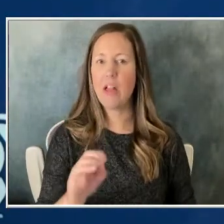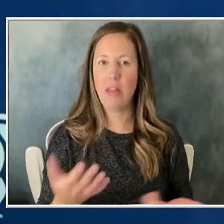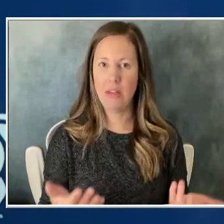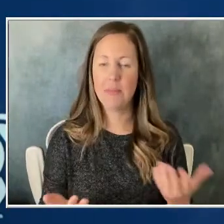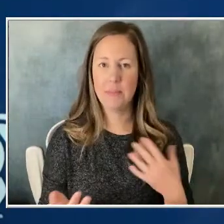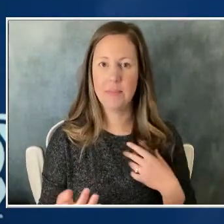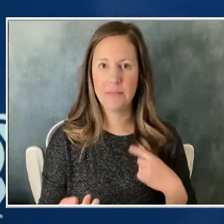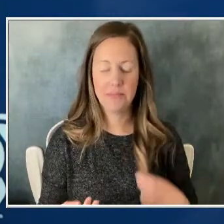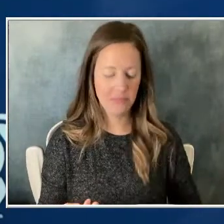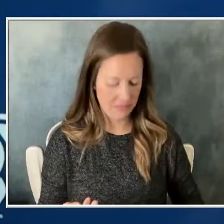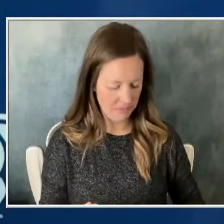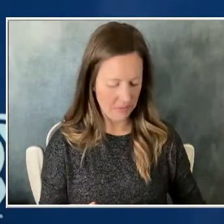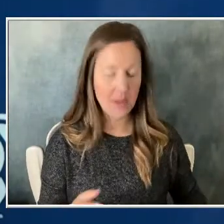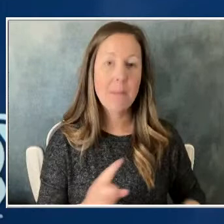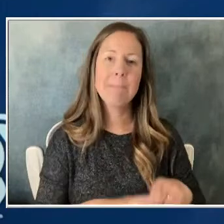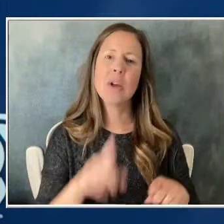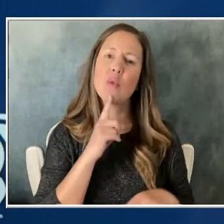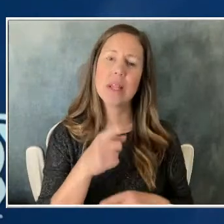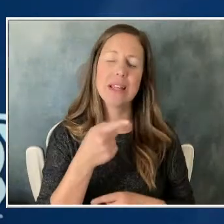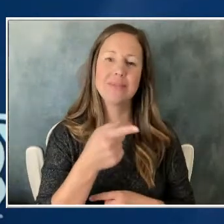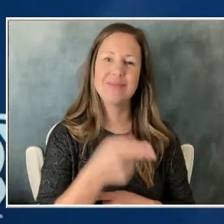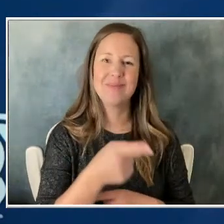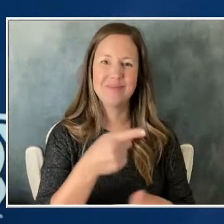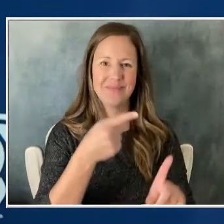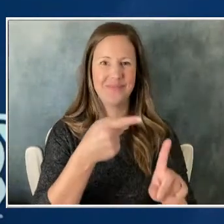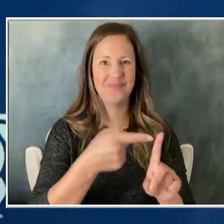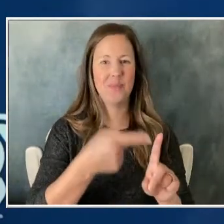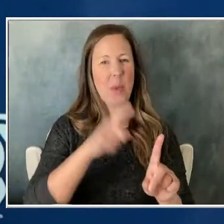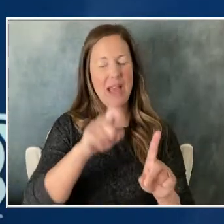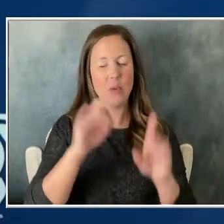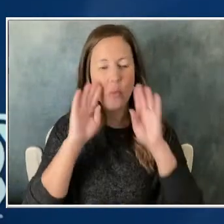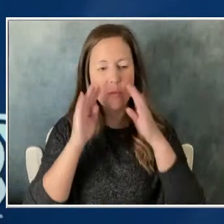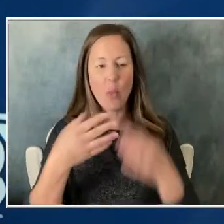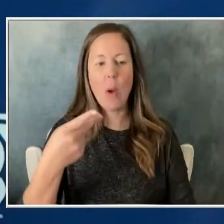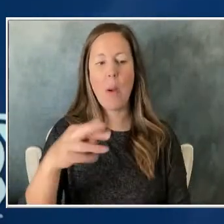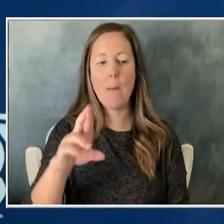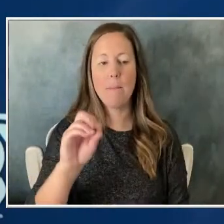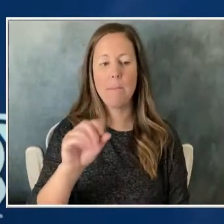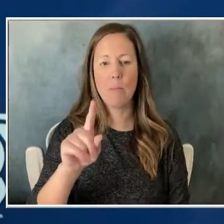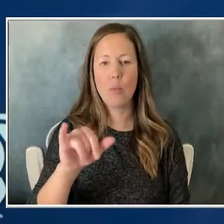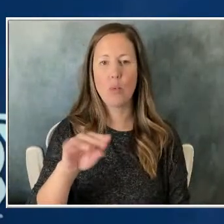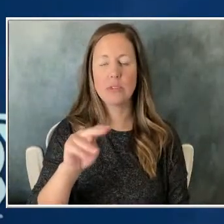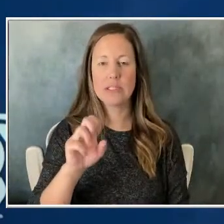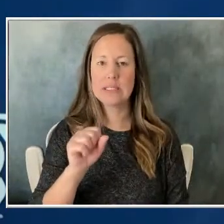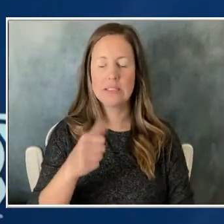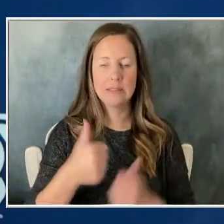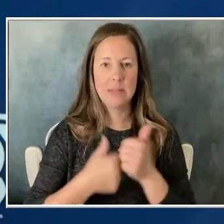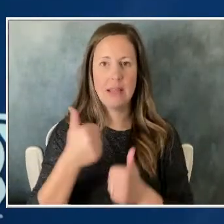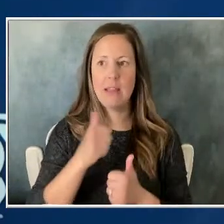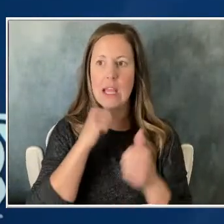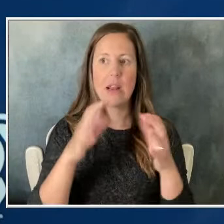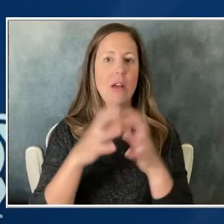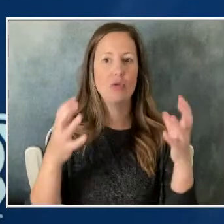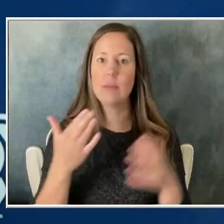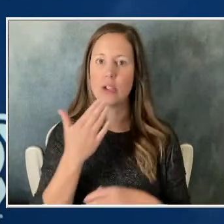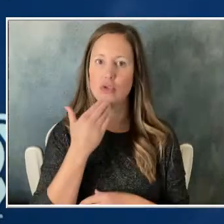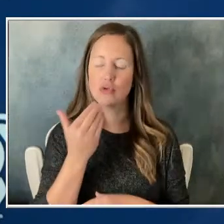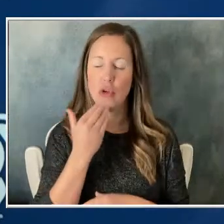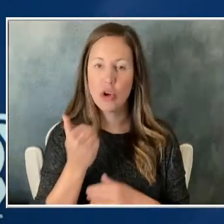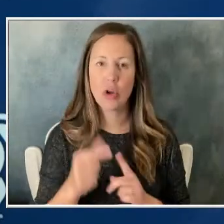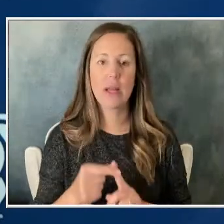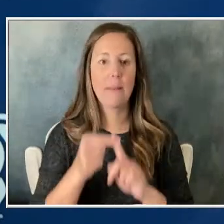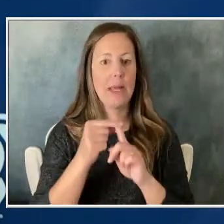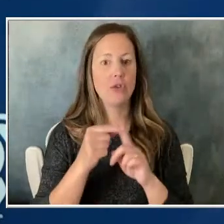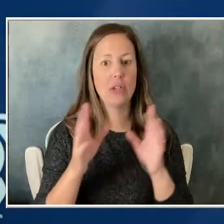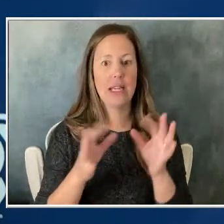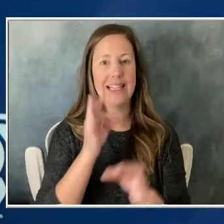she just has to be focused on proteins mainly. Not too much sugar, especially the simple sugars, the ones we